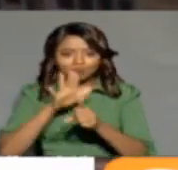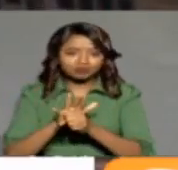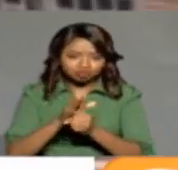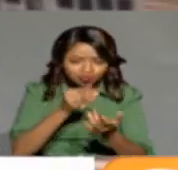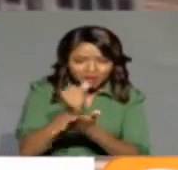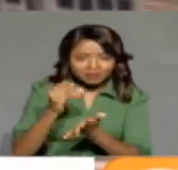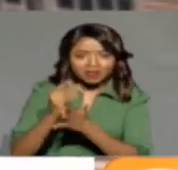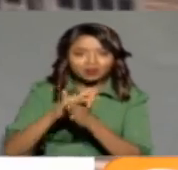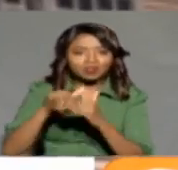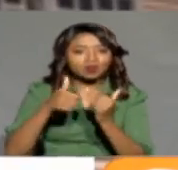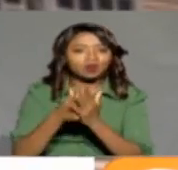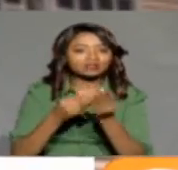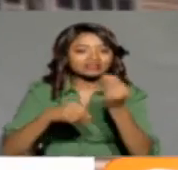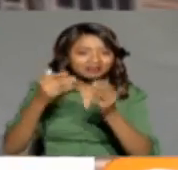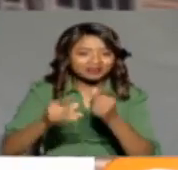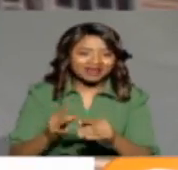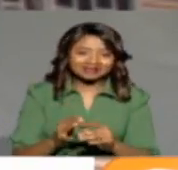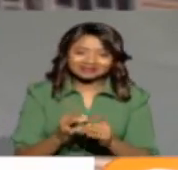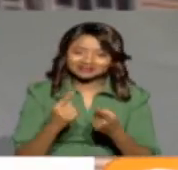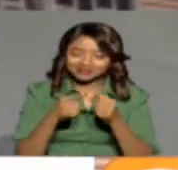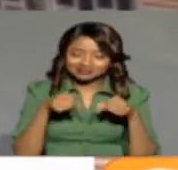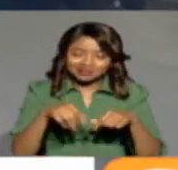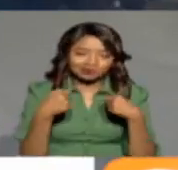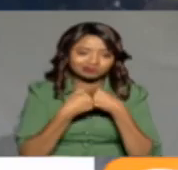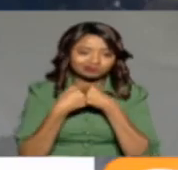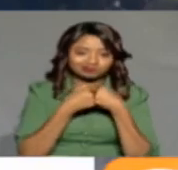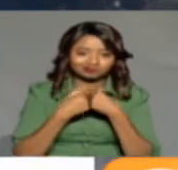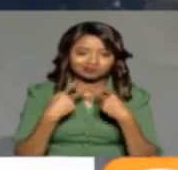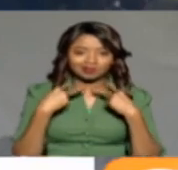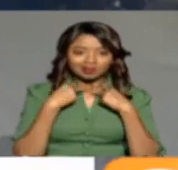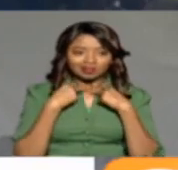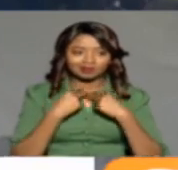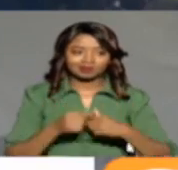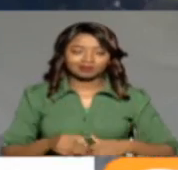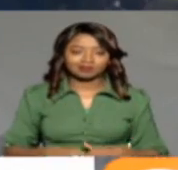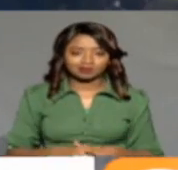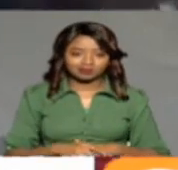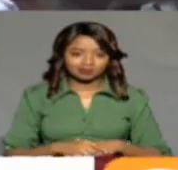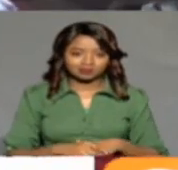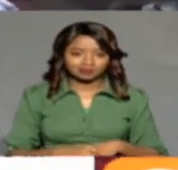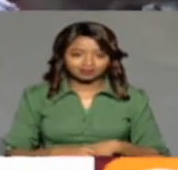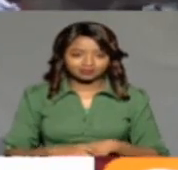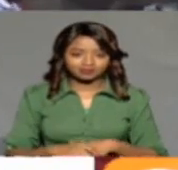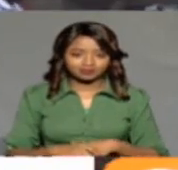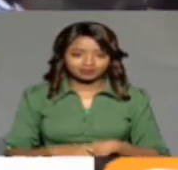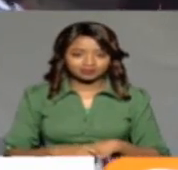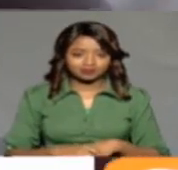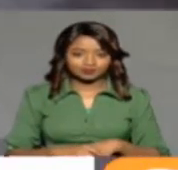them in its recapitalization plan aimed at restocking its shelves.